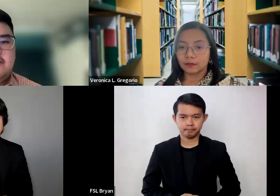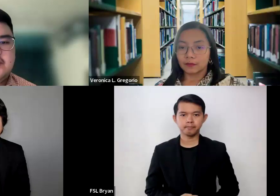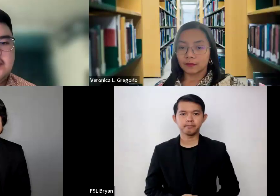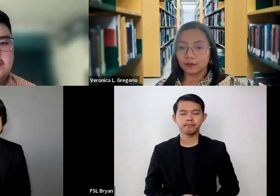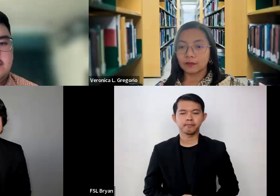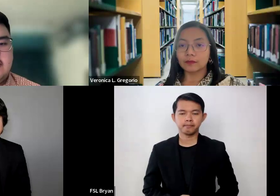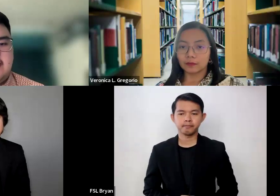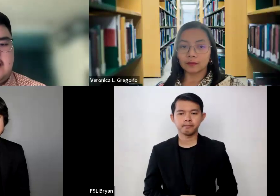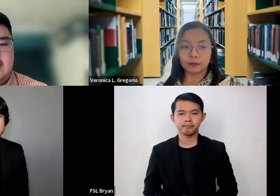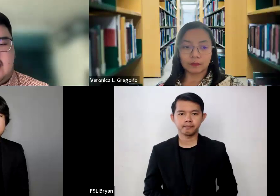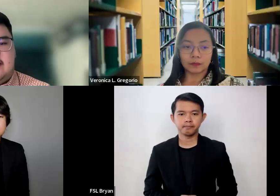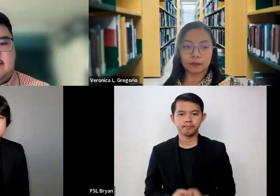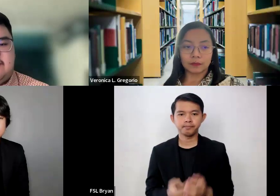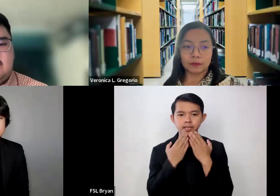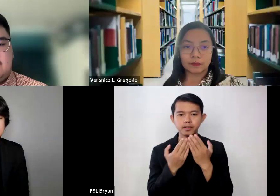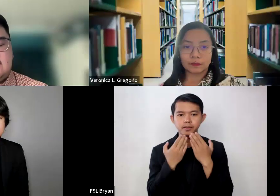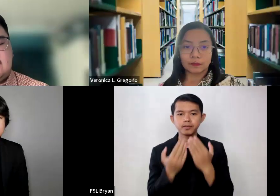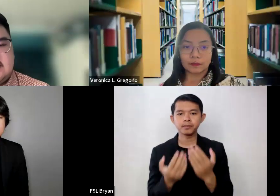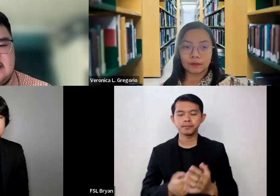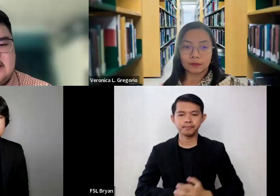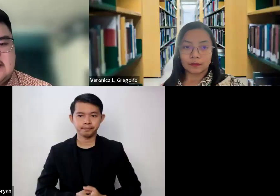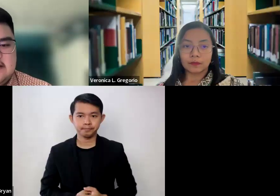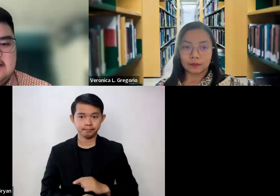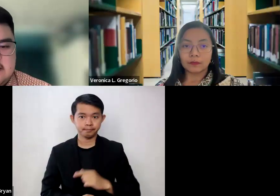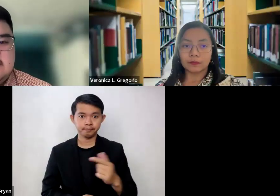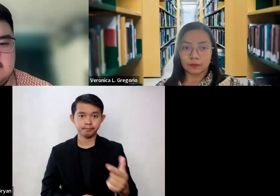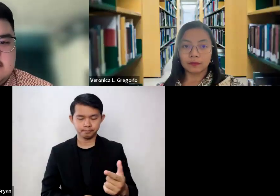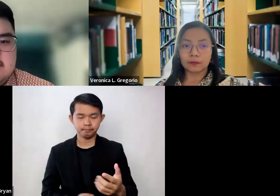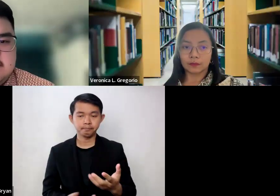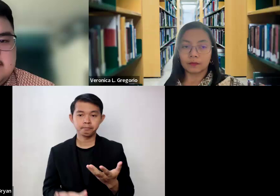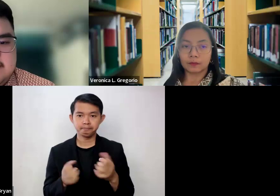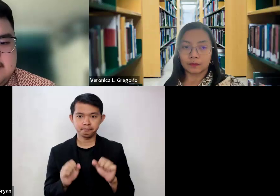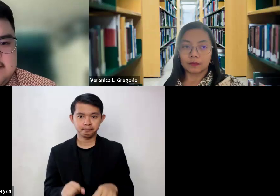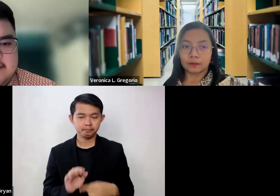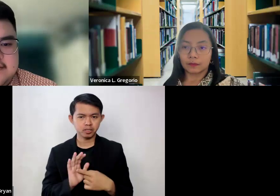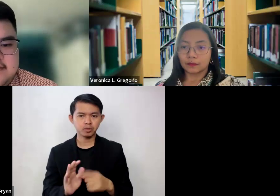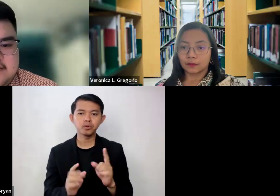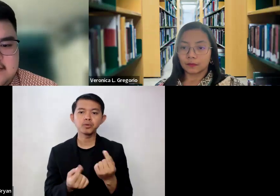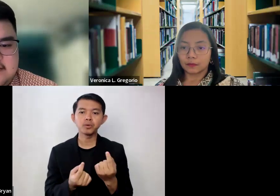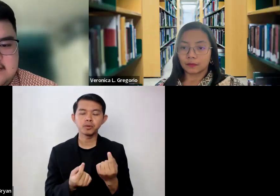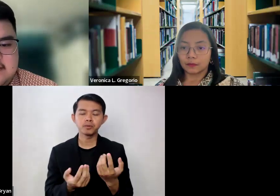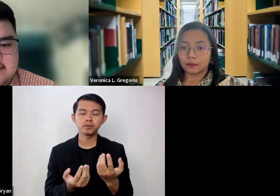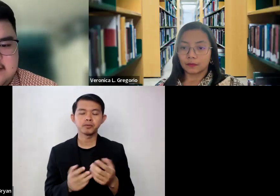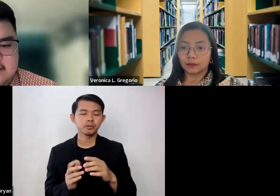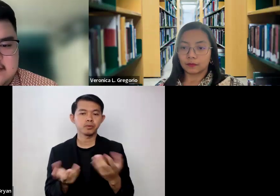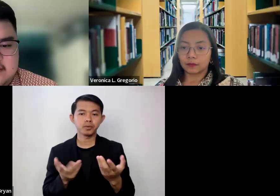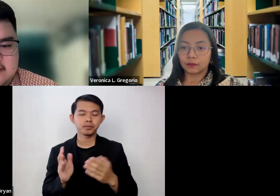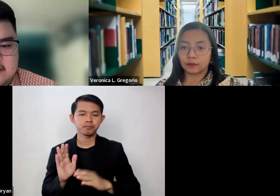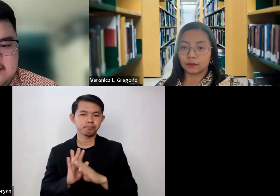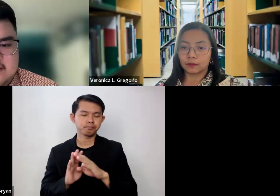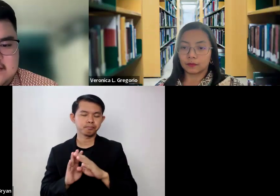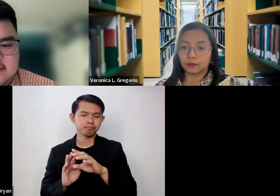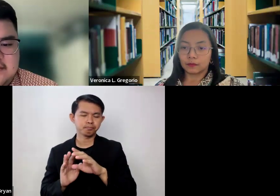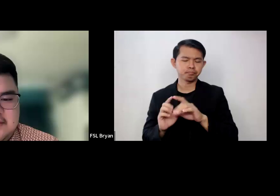to share what you're doing naman in the field of statistics? Yeah, actually very interesting. I'm not sure